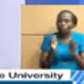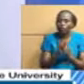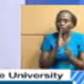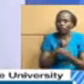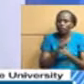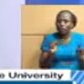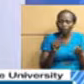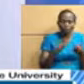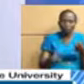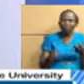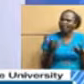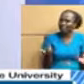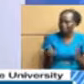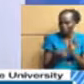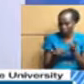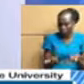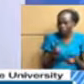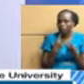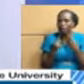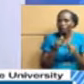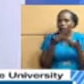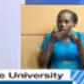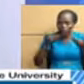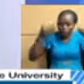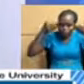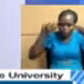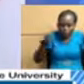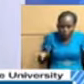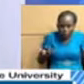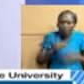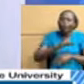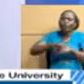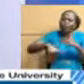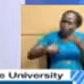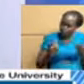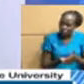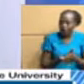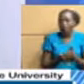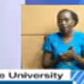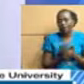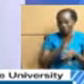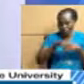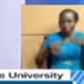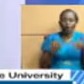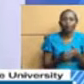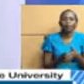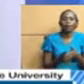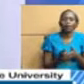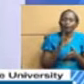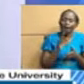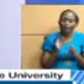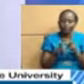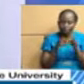safe, and like now we are saying, put a mask on your face. All of these are things that